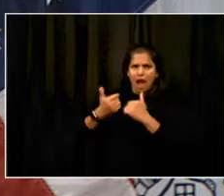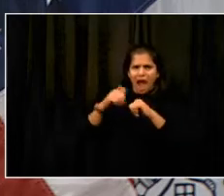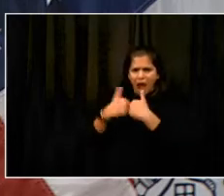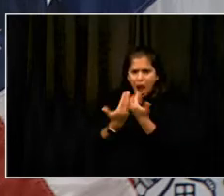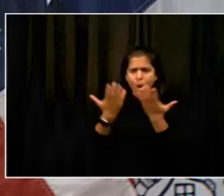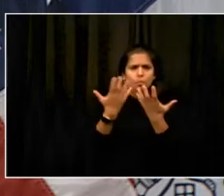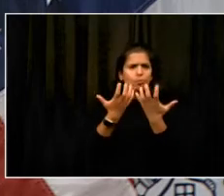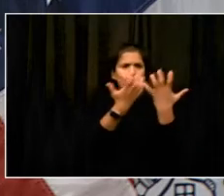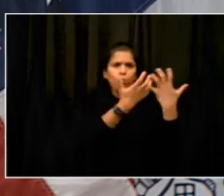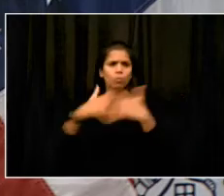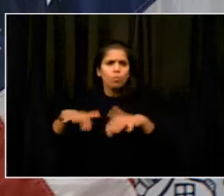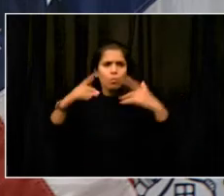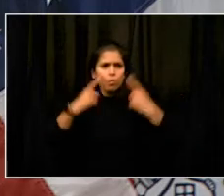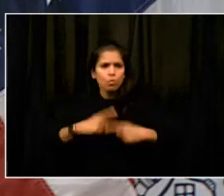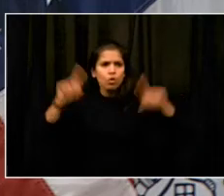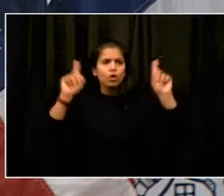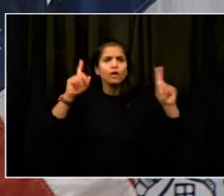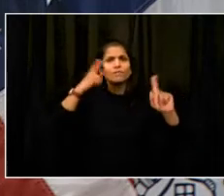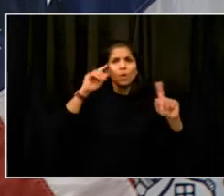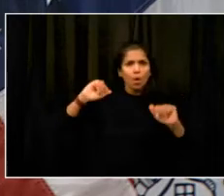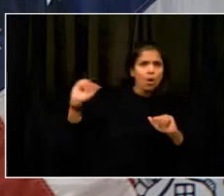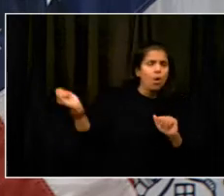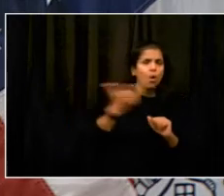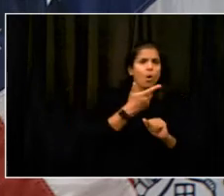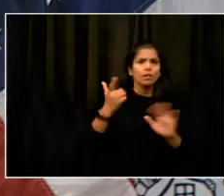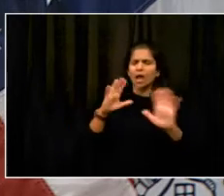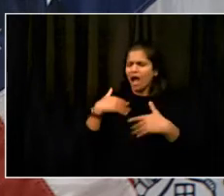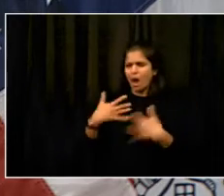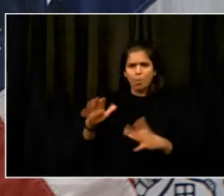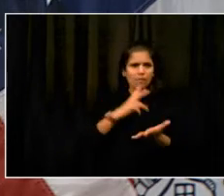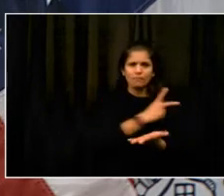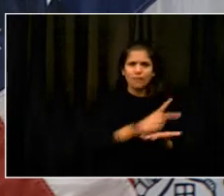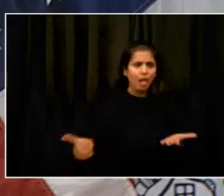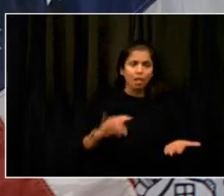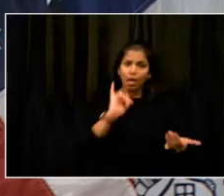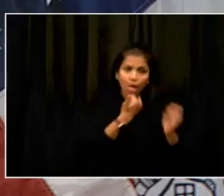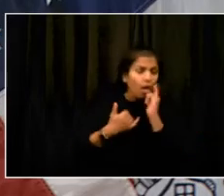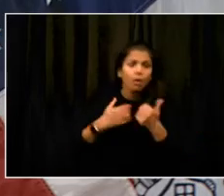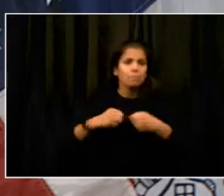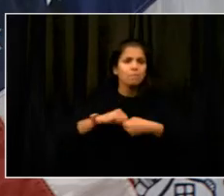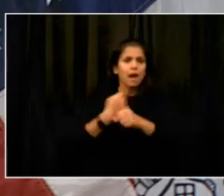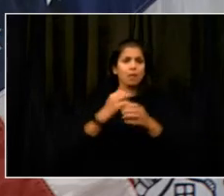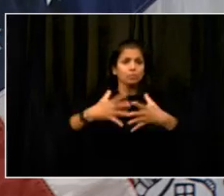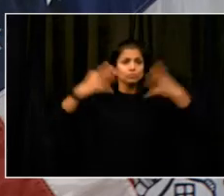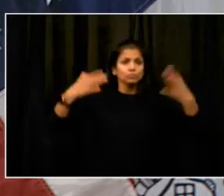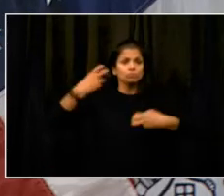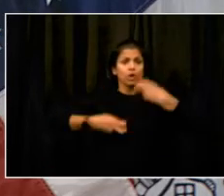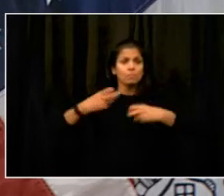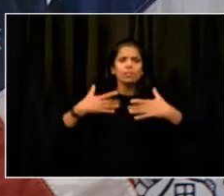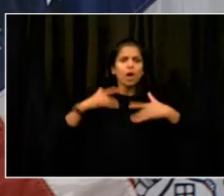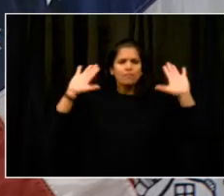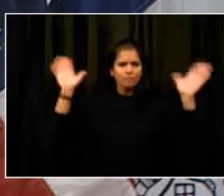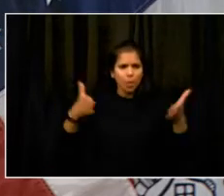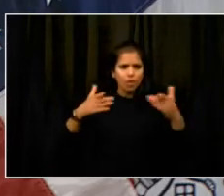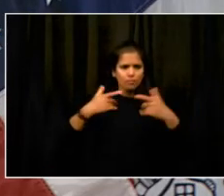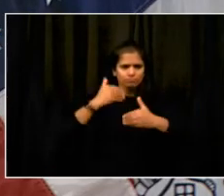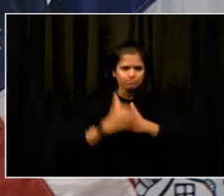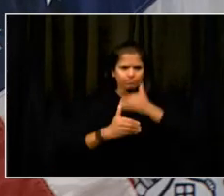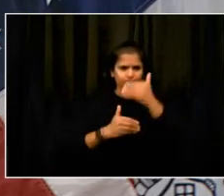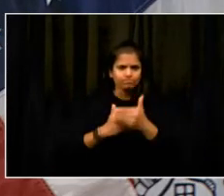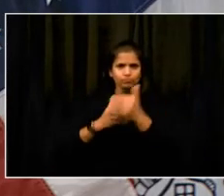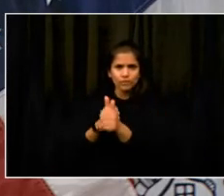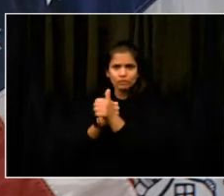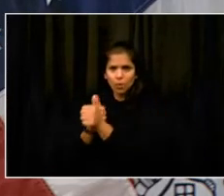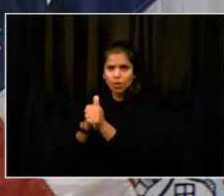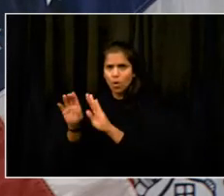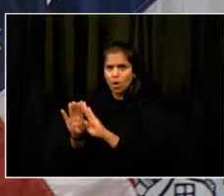school back. And again, bring school back and then keep it back in session, because the model we're now working with is a sustainable model that will